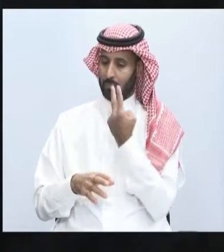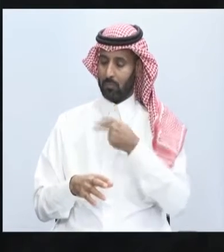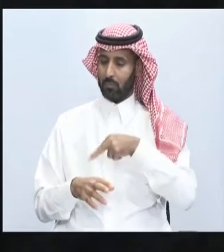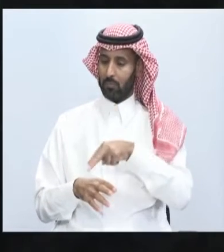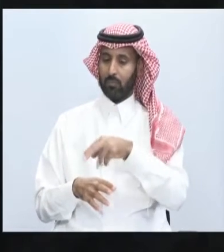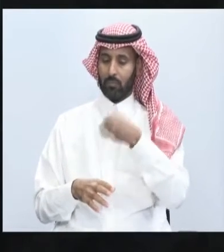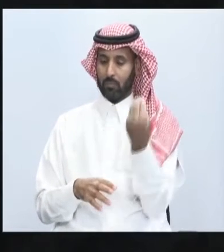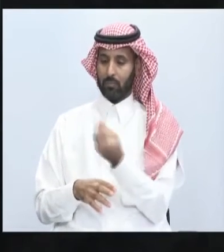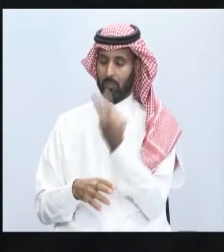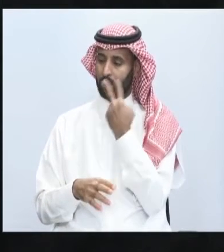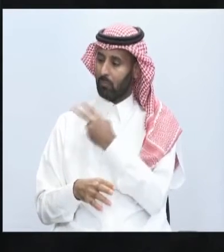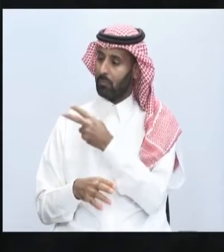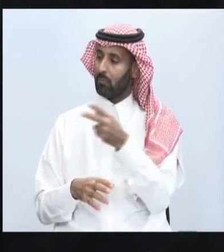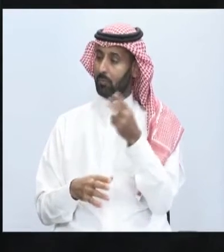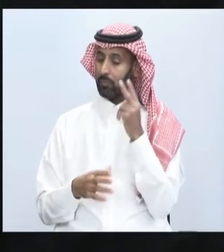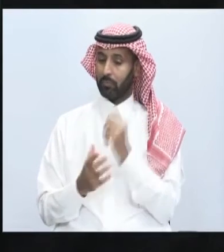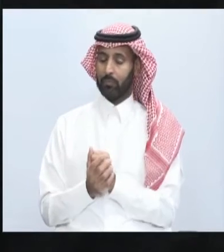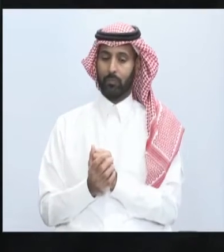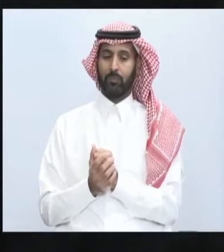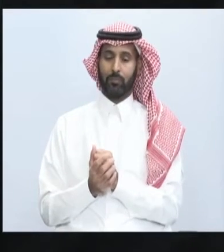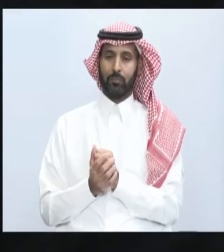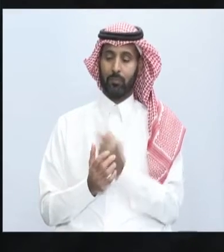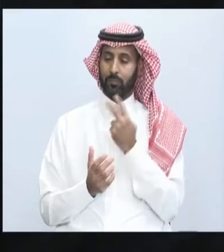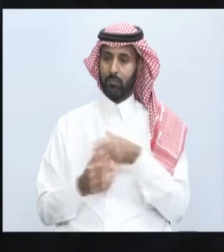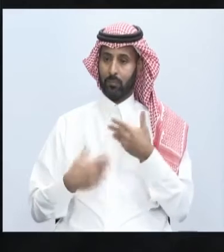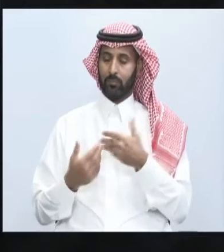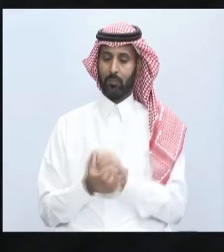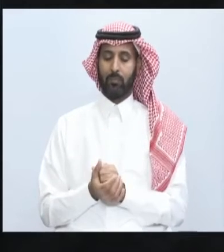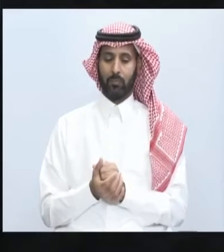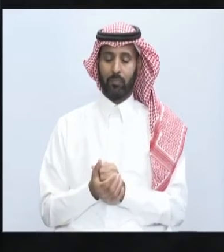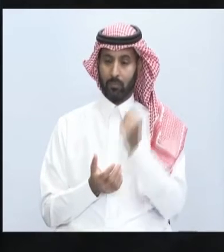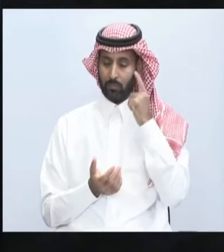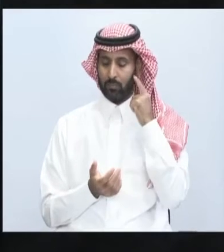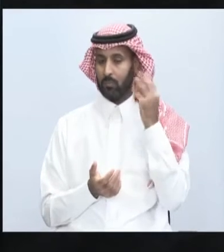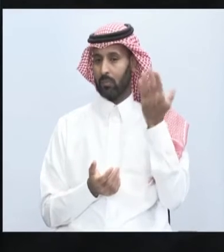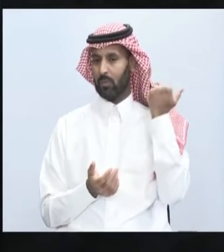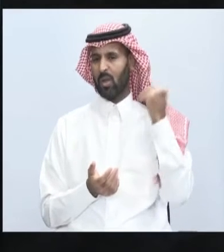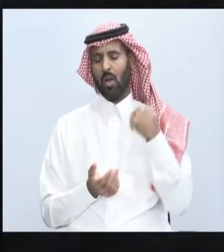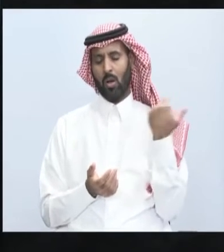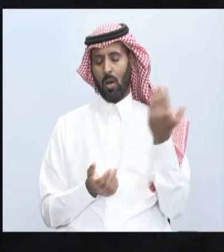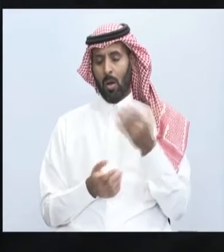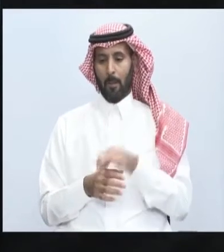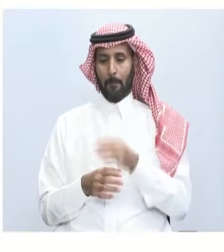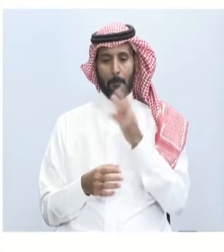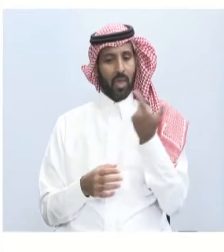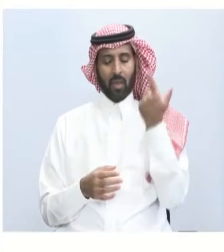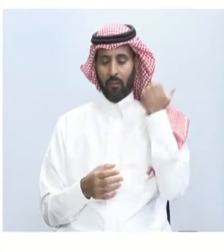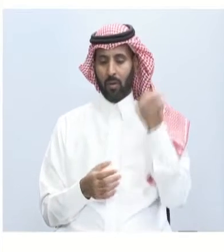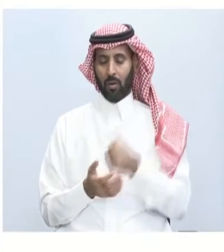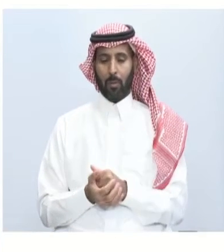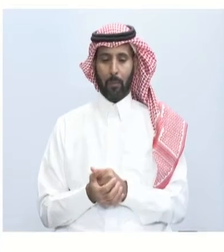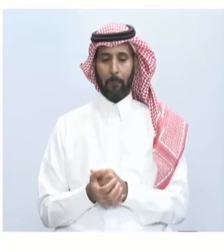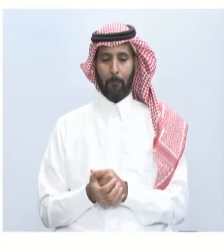these to the museum and visit them and have a good time remembering how people used to use